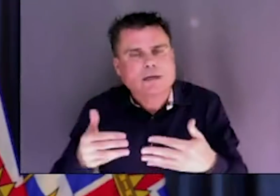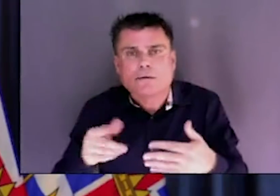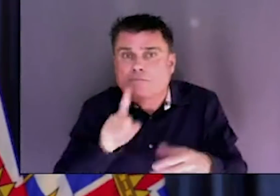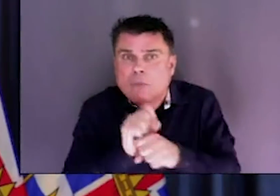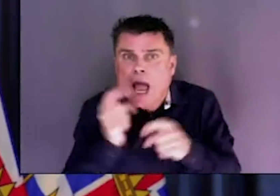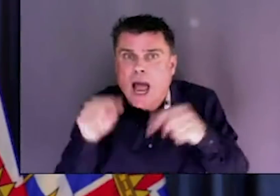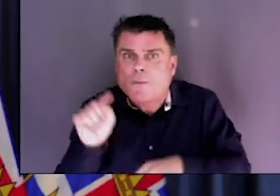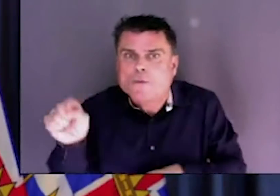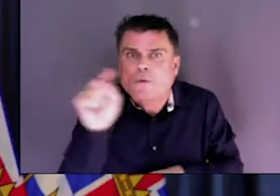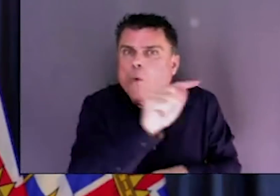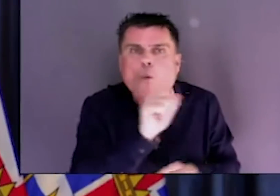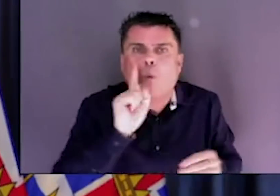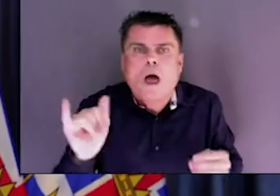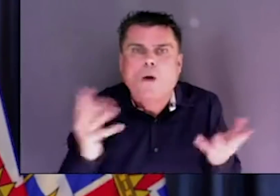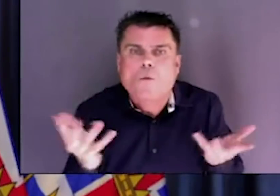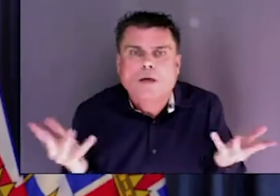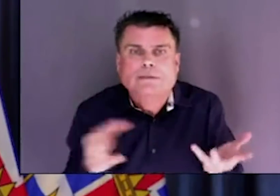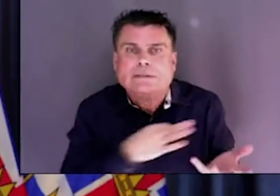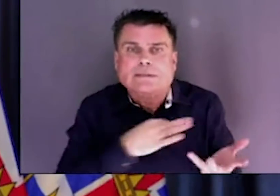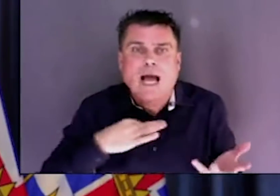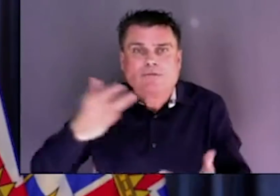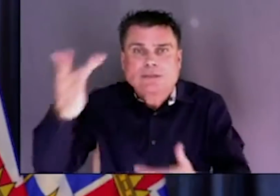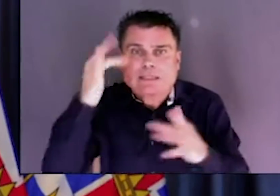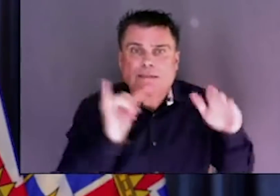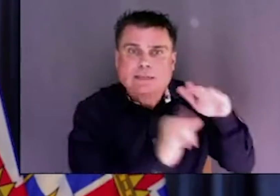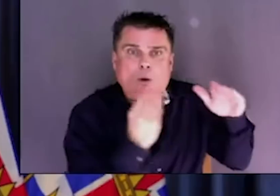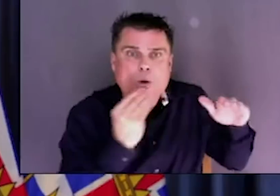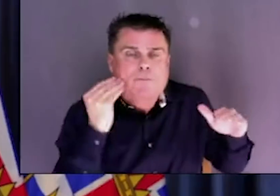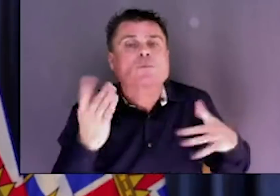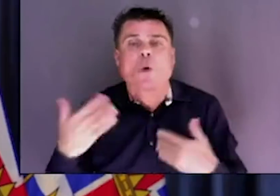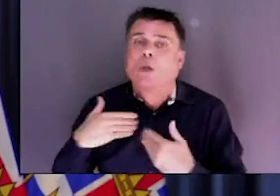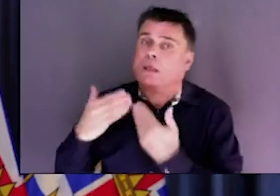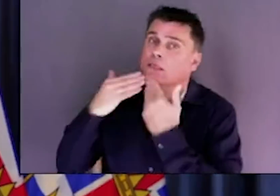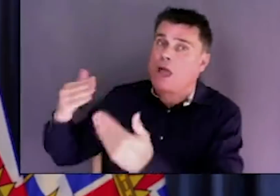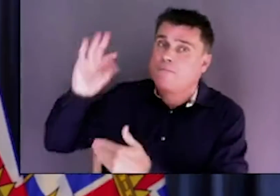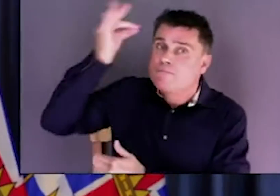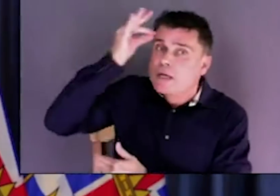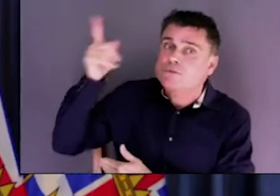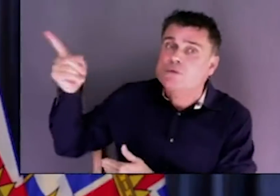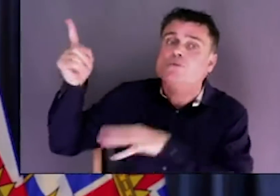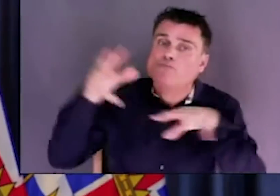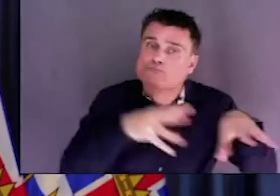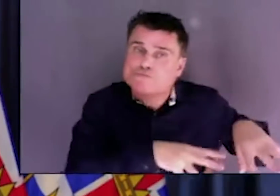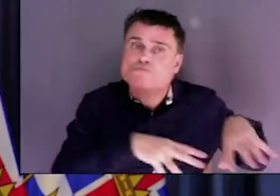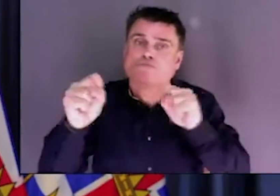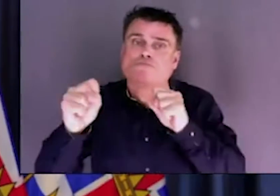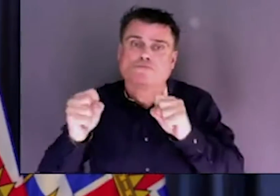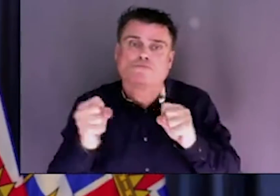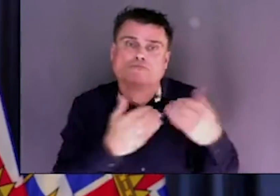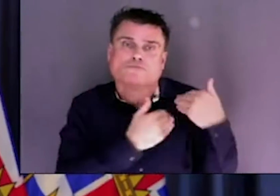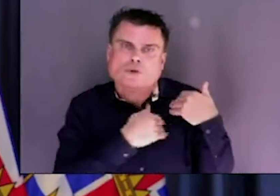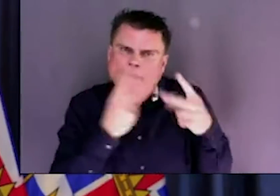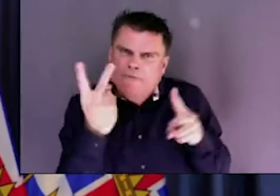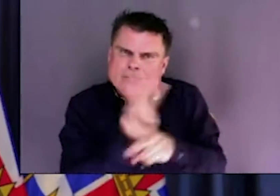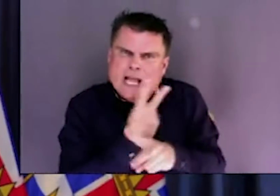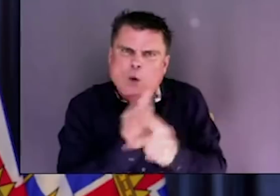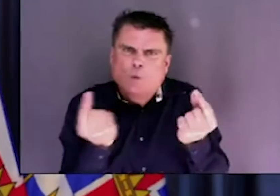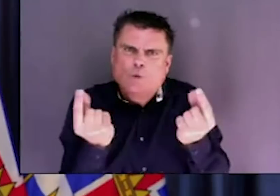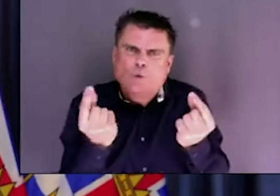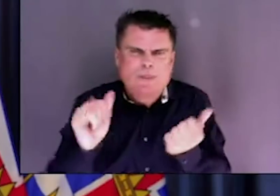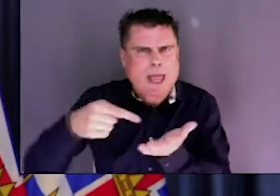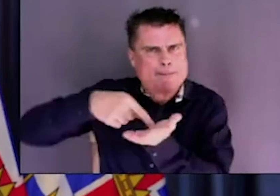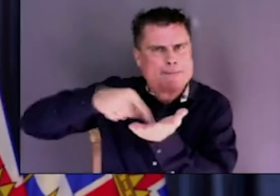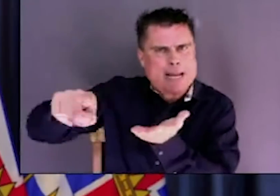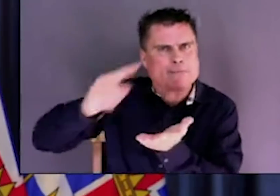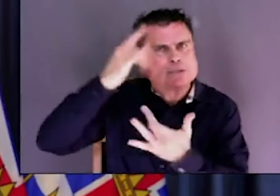for taking the national leadership that they did. And if there are gaps, as I say, and we can identify those by looking at the data and following